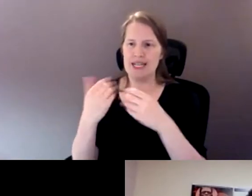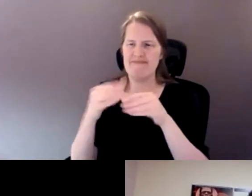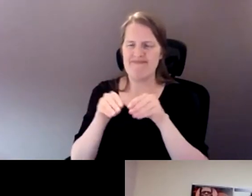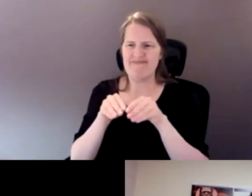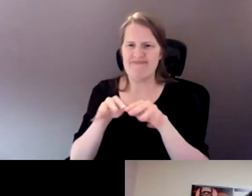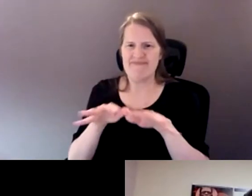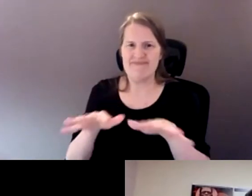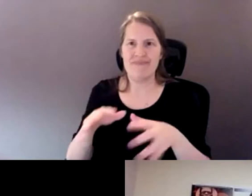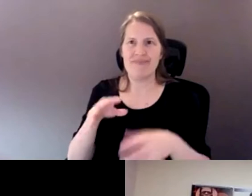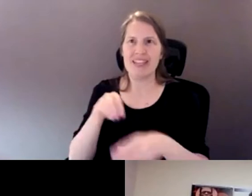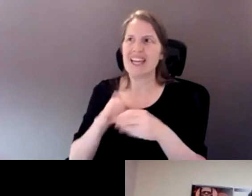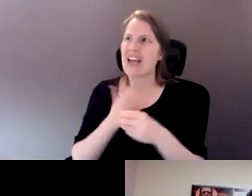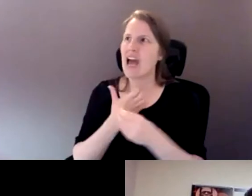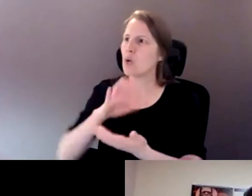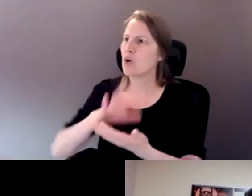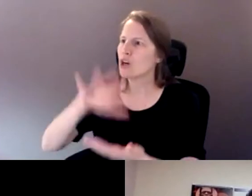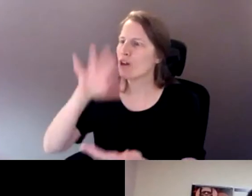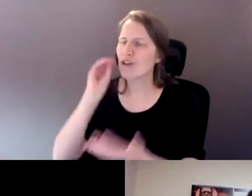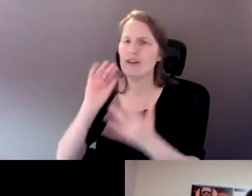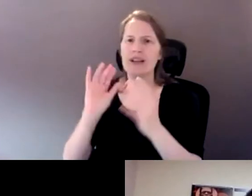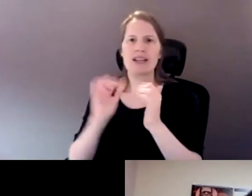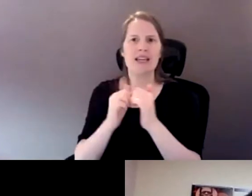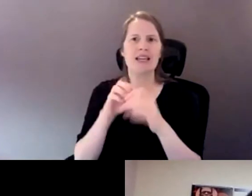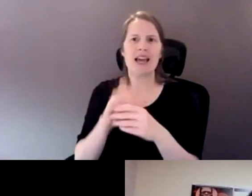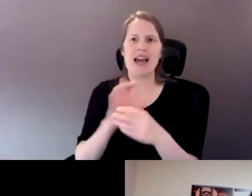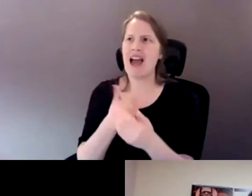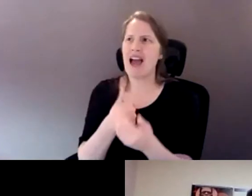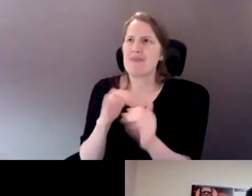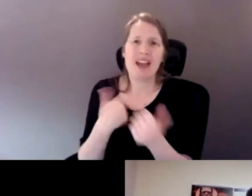into the way we learn, into the way we're taught,